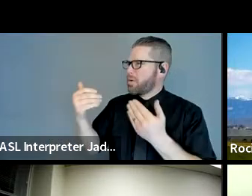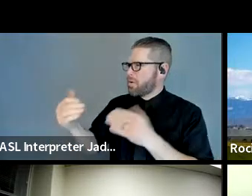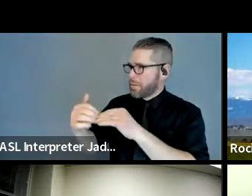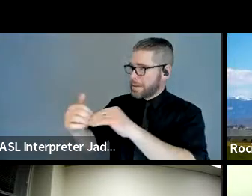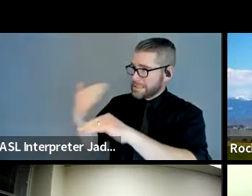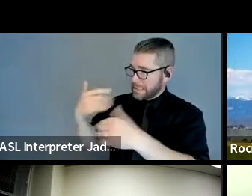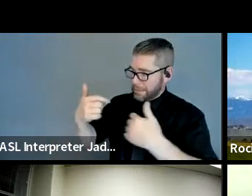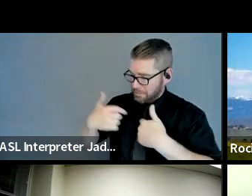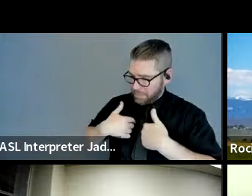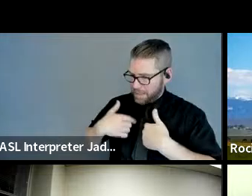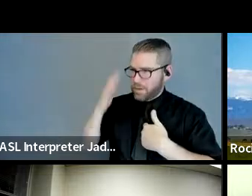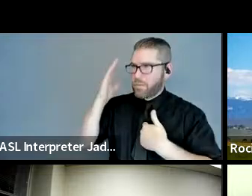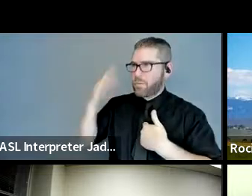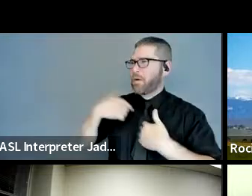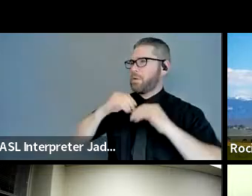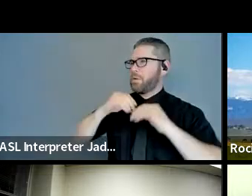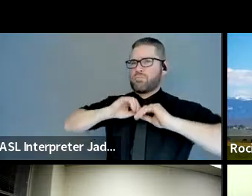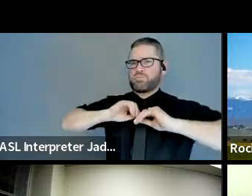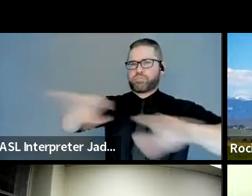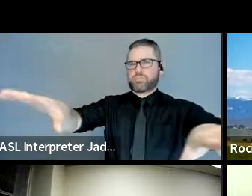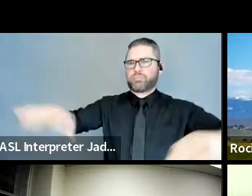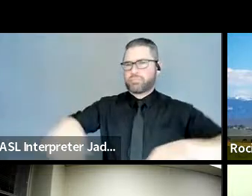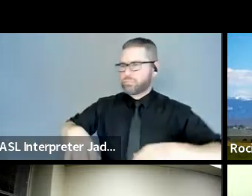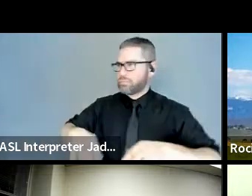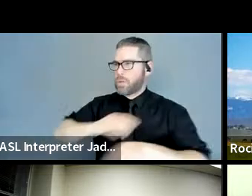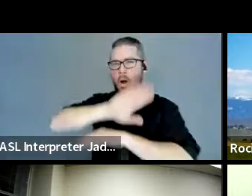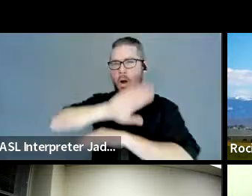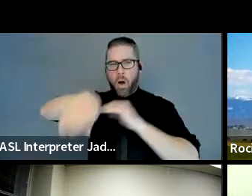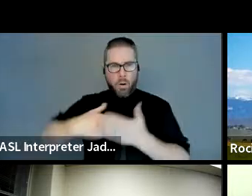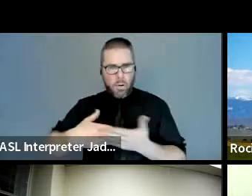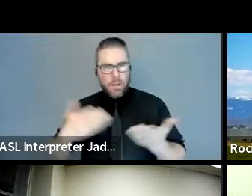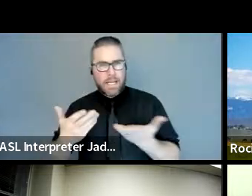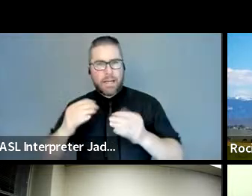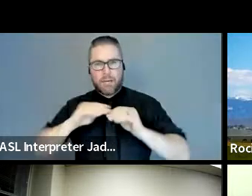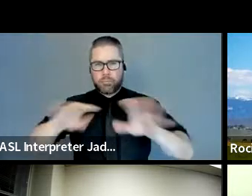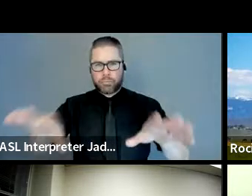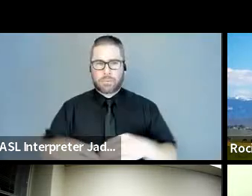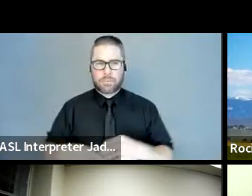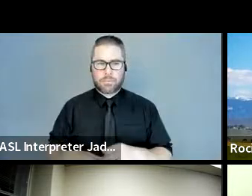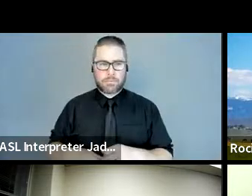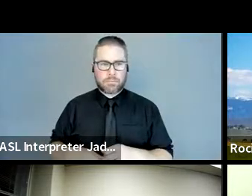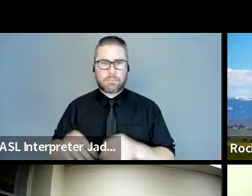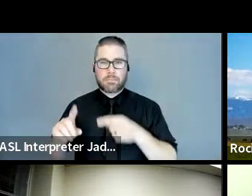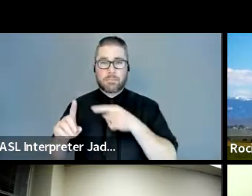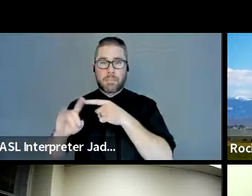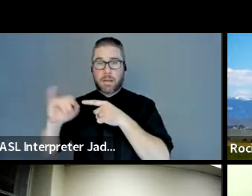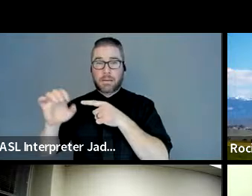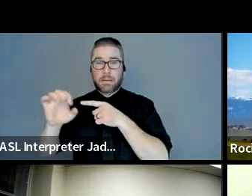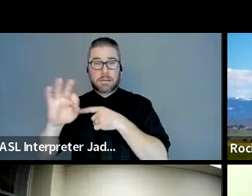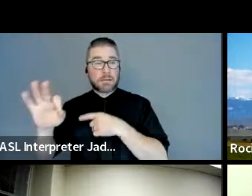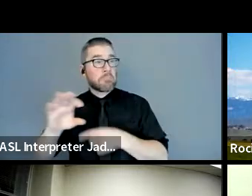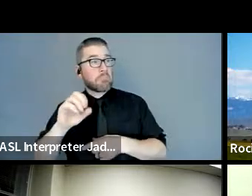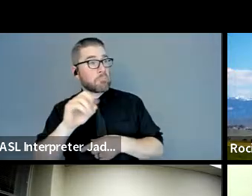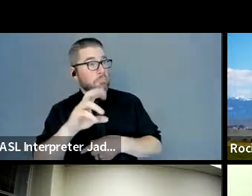let me know somehow, that would be wonderful. And then I can get those clearances for the folks who are interested.